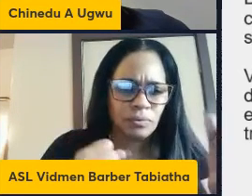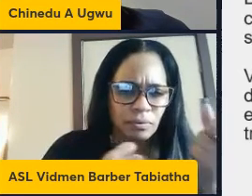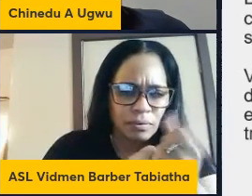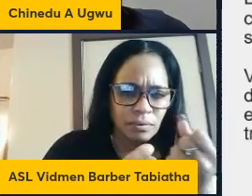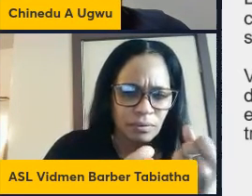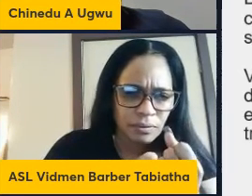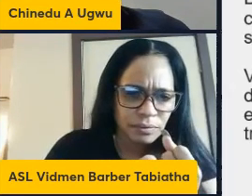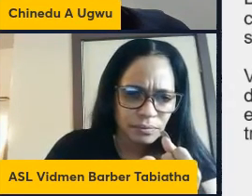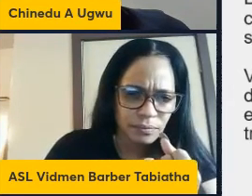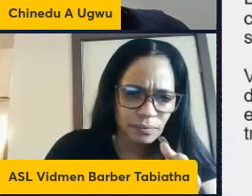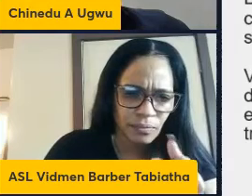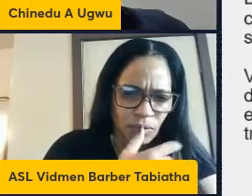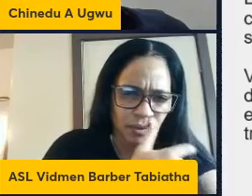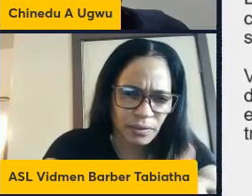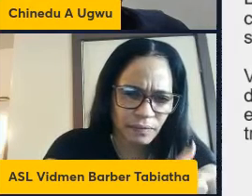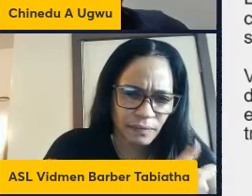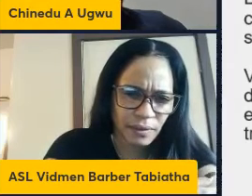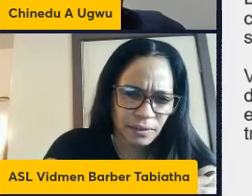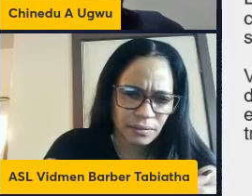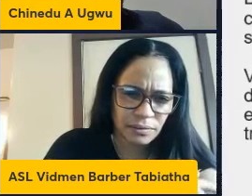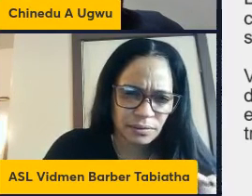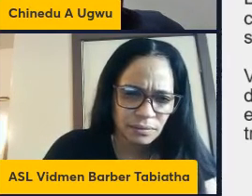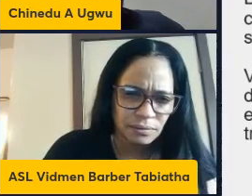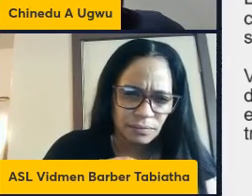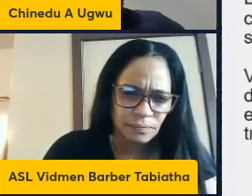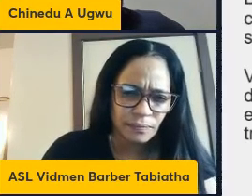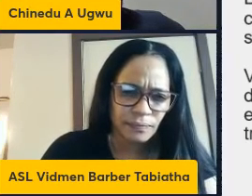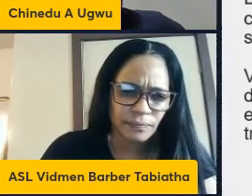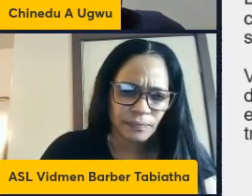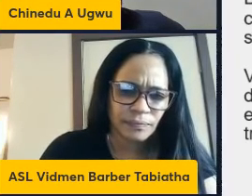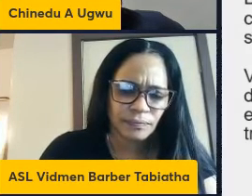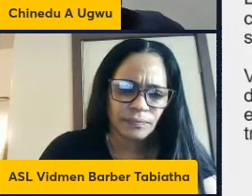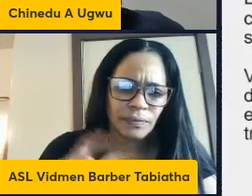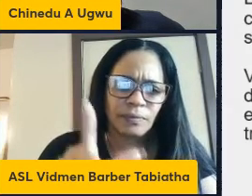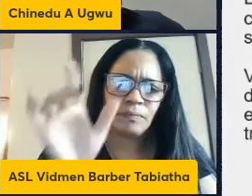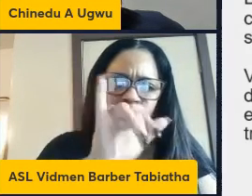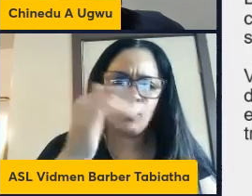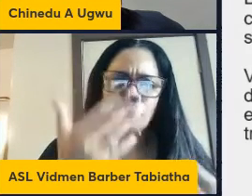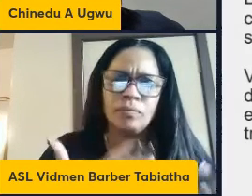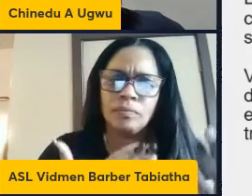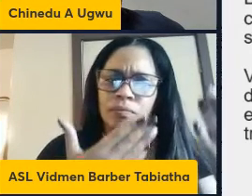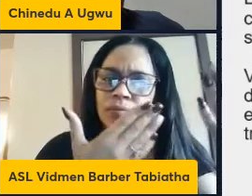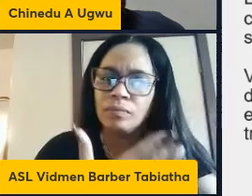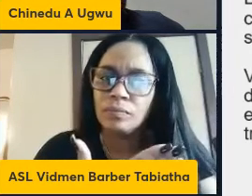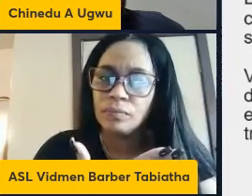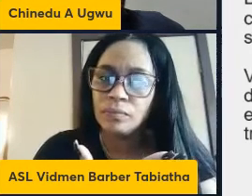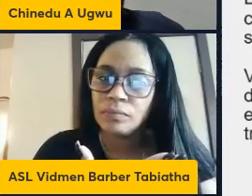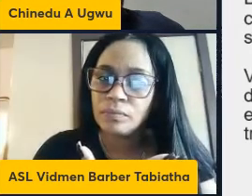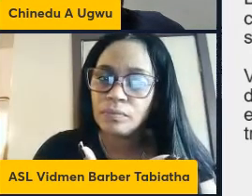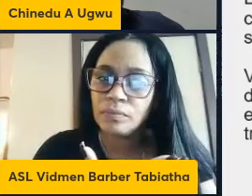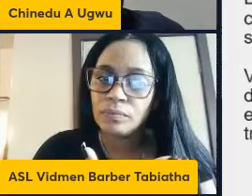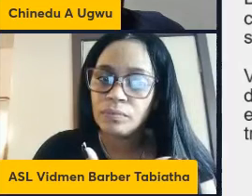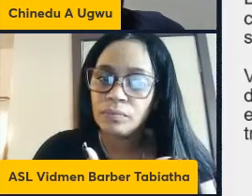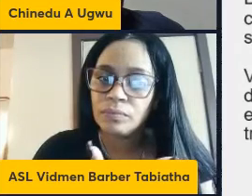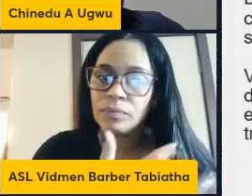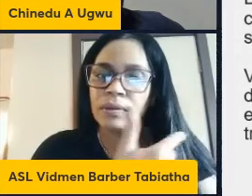-19 and for other pathogen outbreaks. And then this will also provide vital support for vaccine development, vaccine efficacy